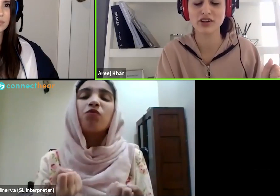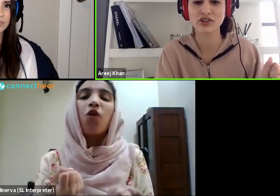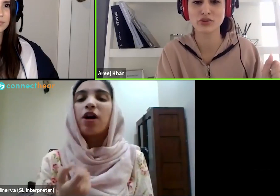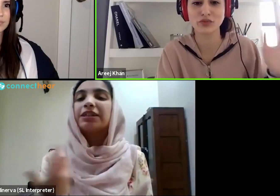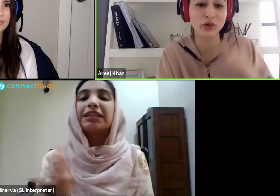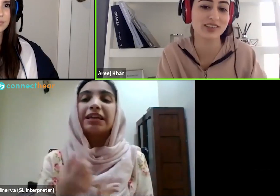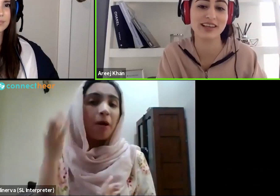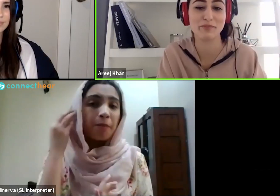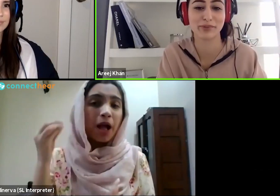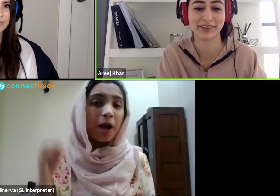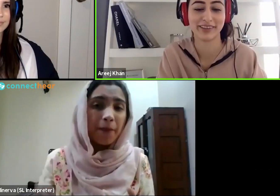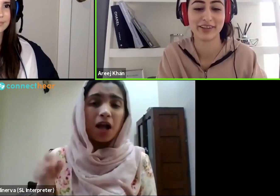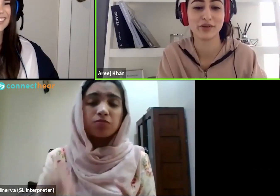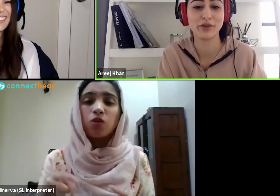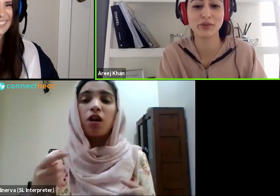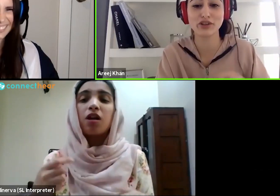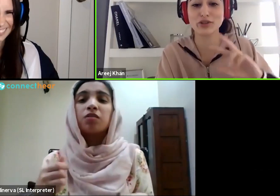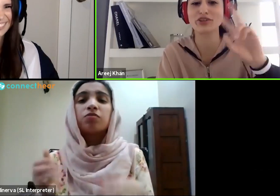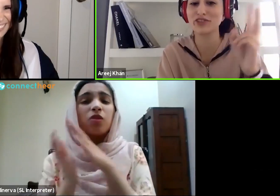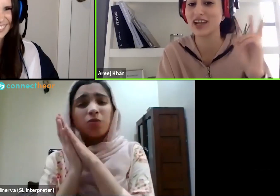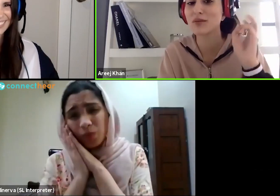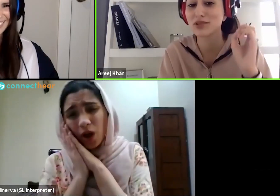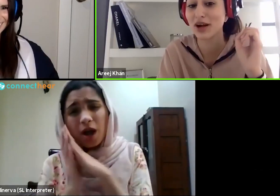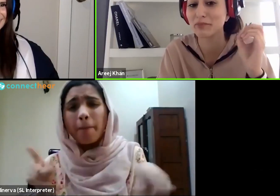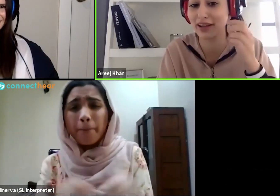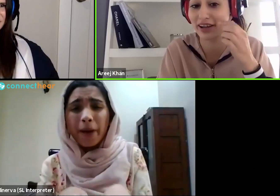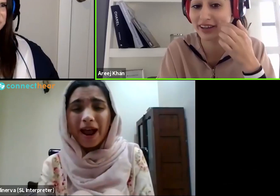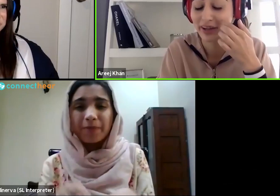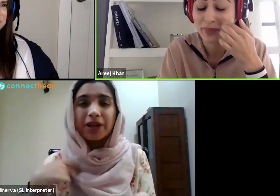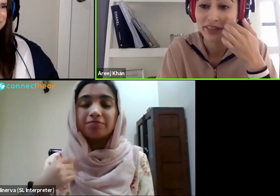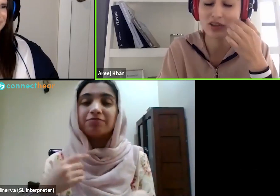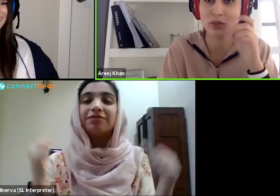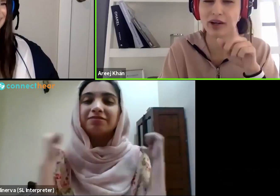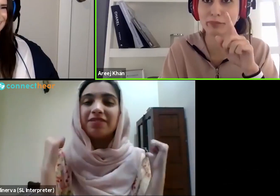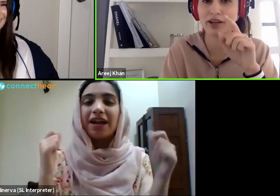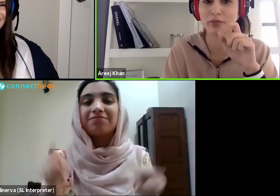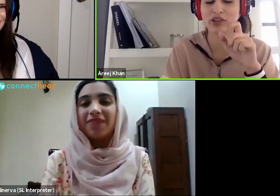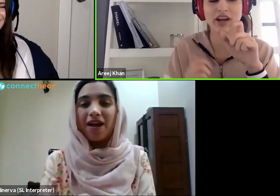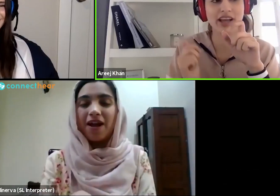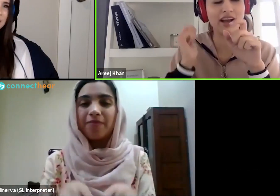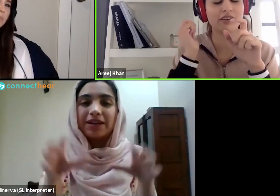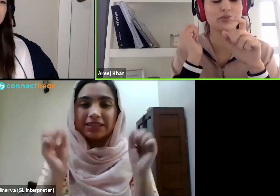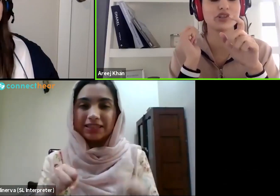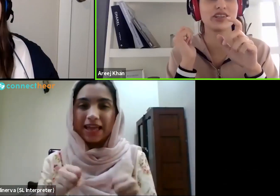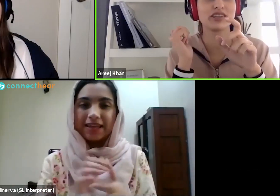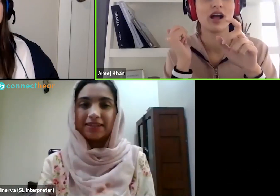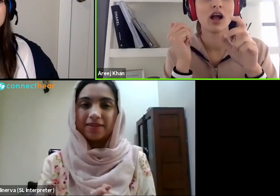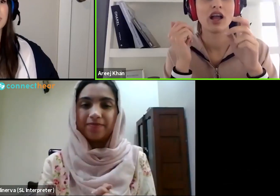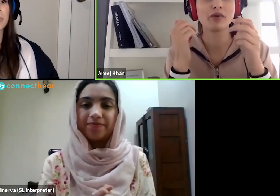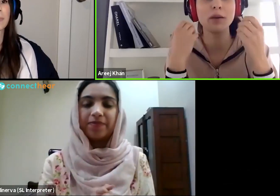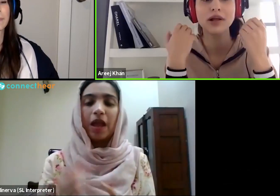unplug to fall asleep. There's 2 different types of unplug. There's one unplug, which I have, which